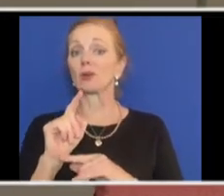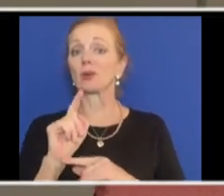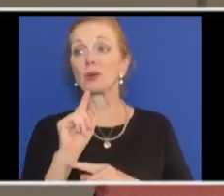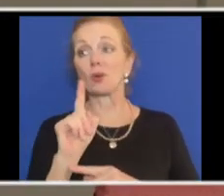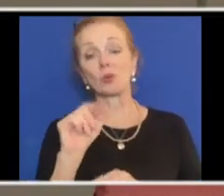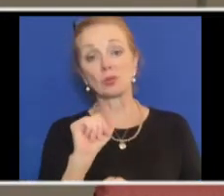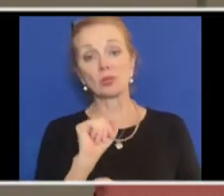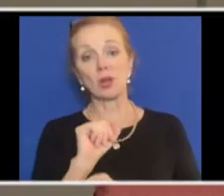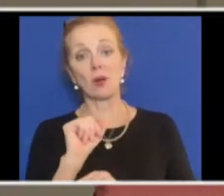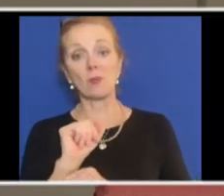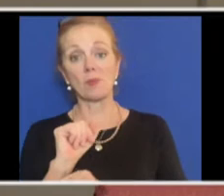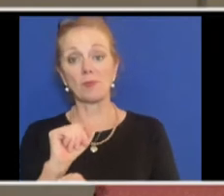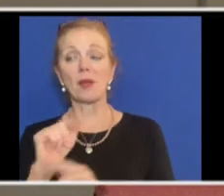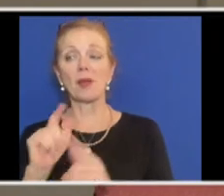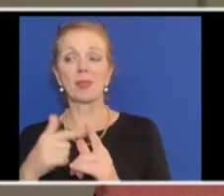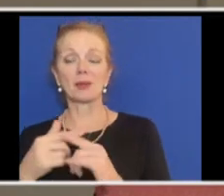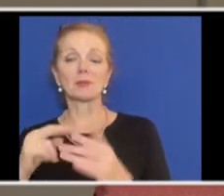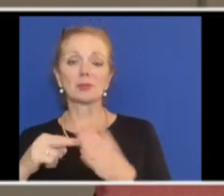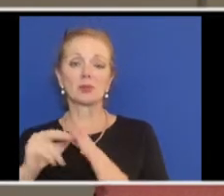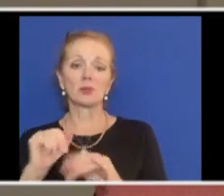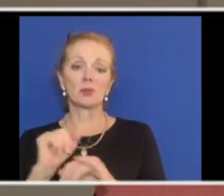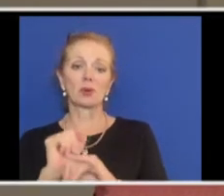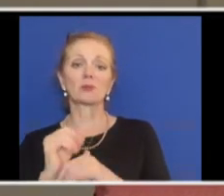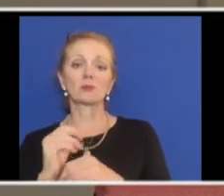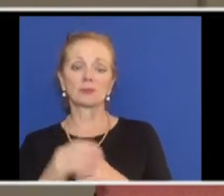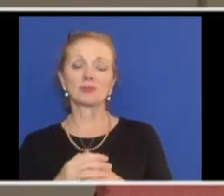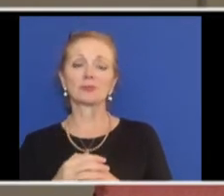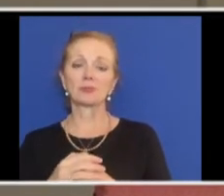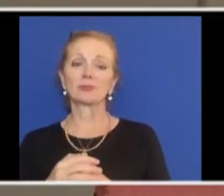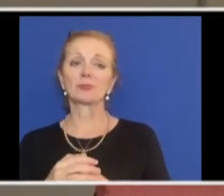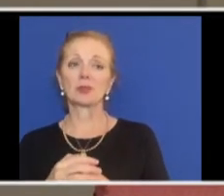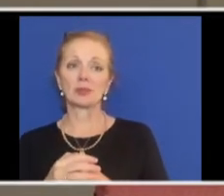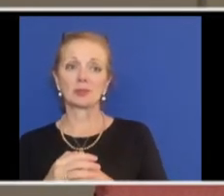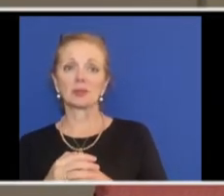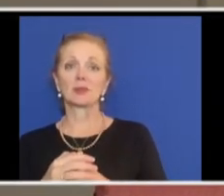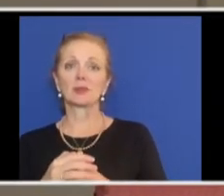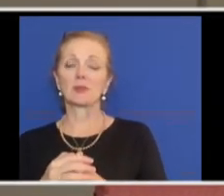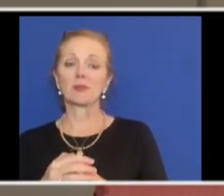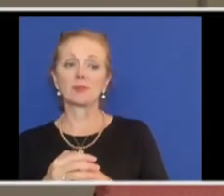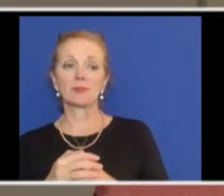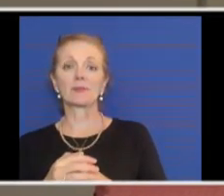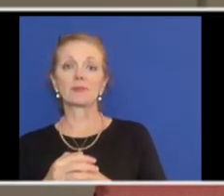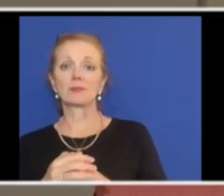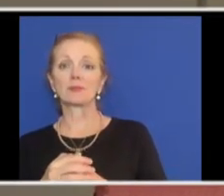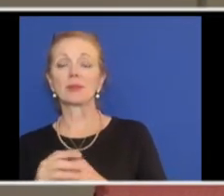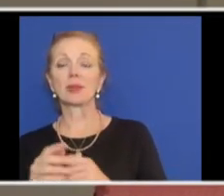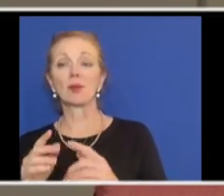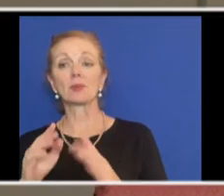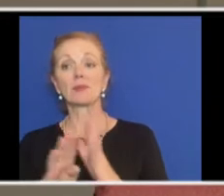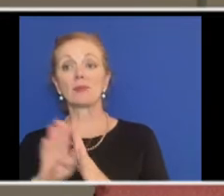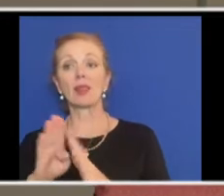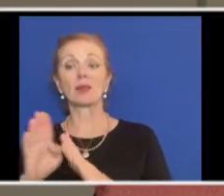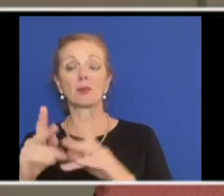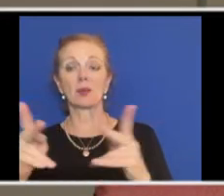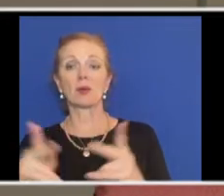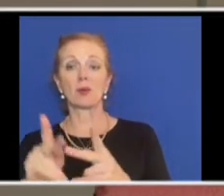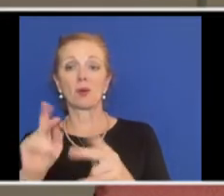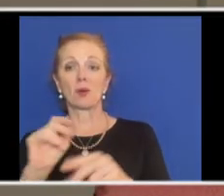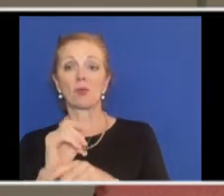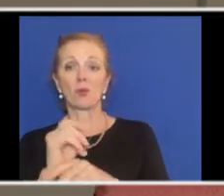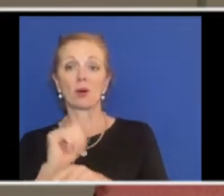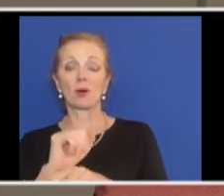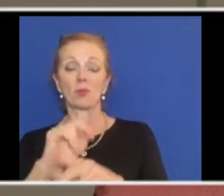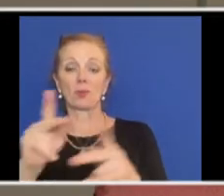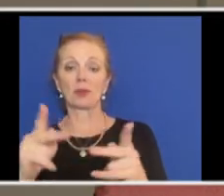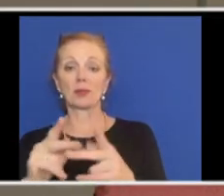job you're a worker some workers make a little more than others but are we creating a space for our Workforce to live within our city